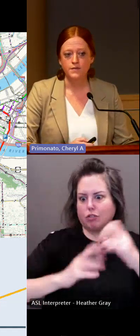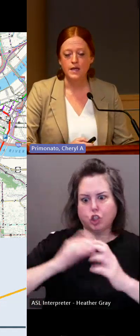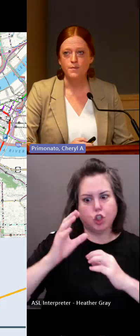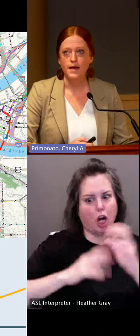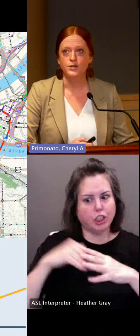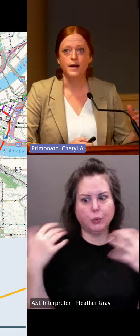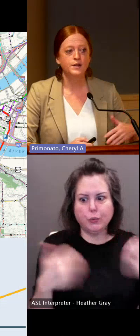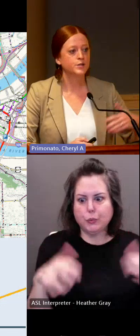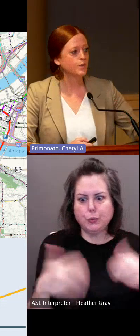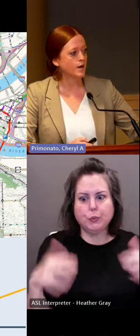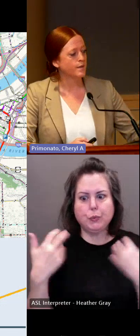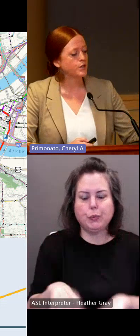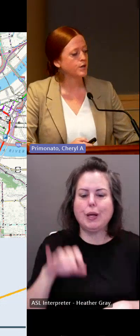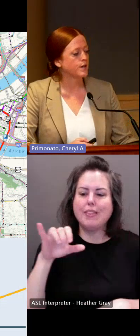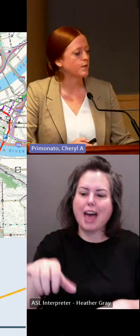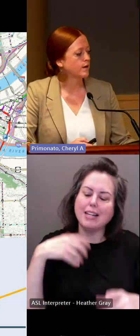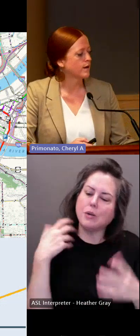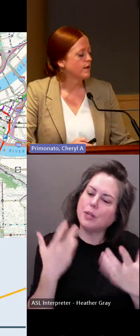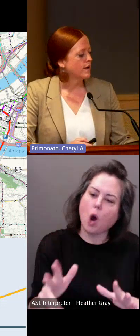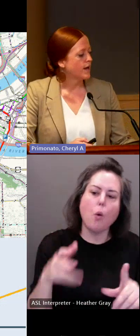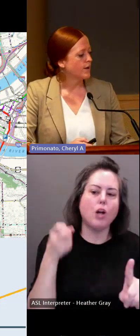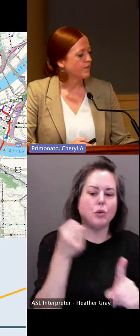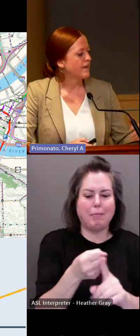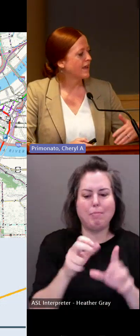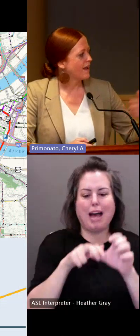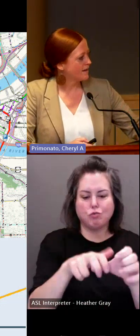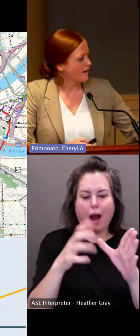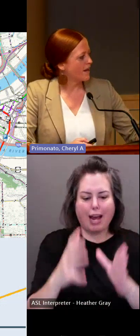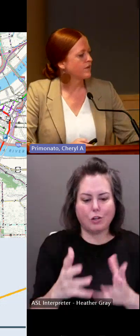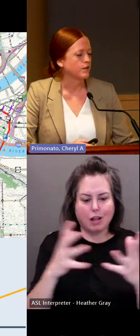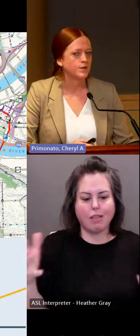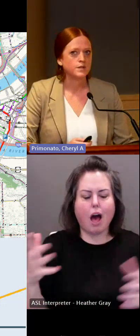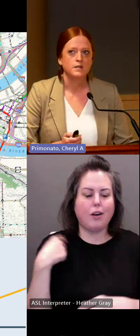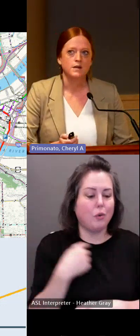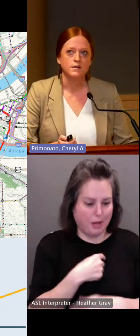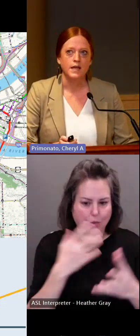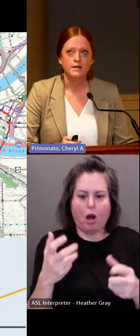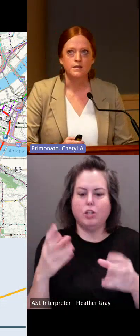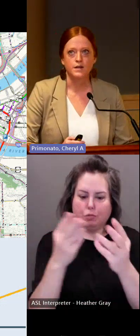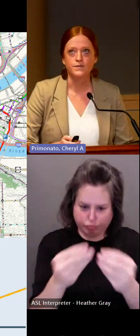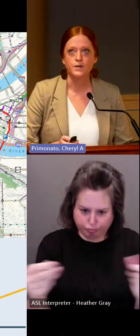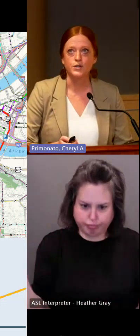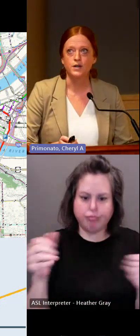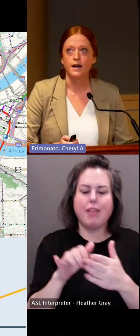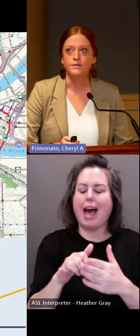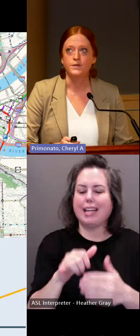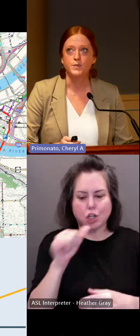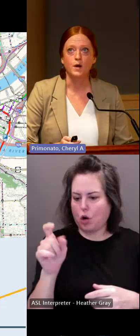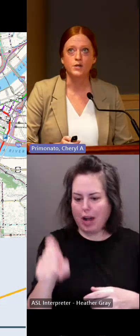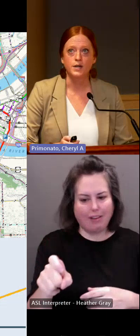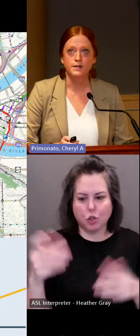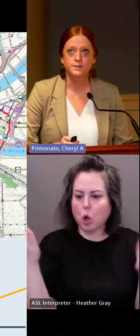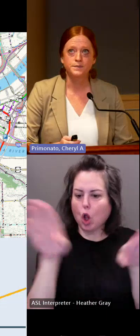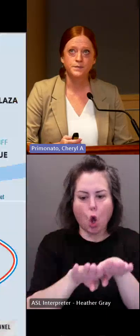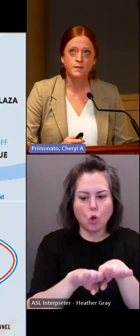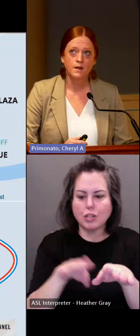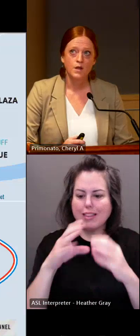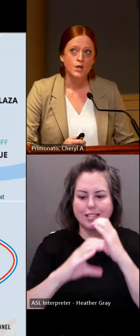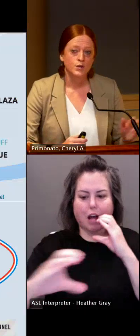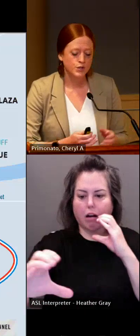is a significant impact to riders. We want to make sure that we are thinking ahead and not having to close this tunnel again in the near future after this